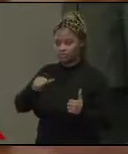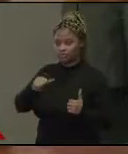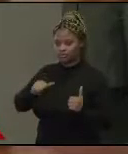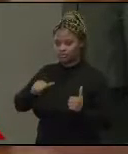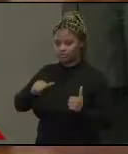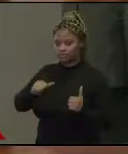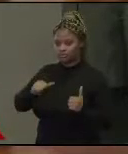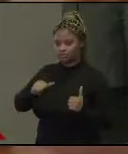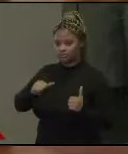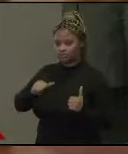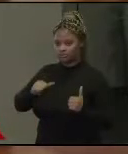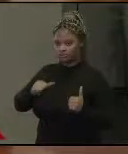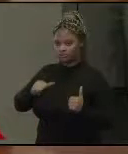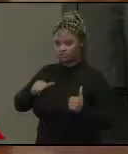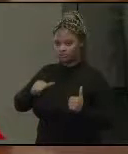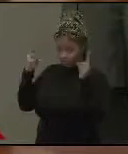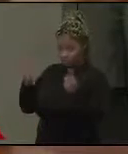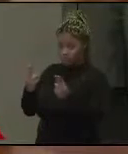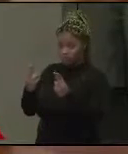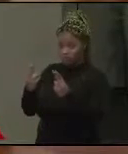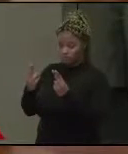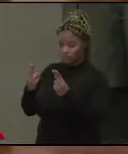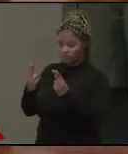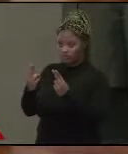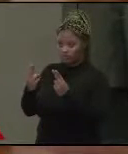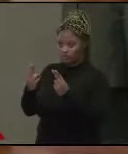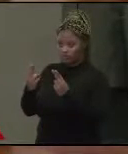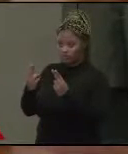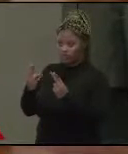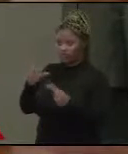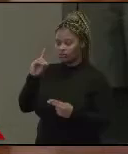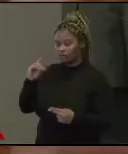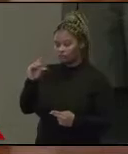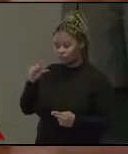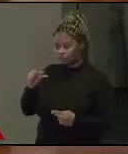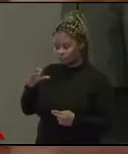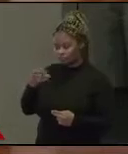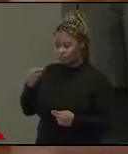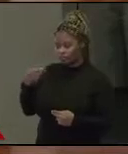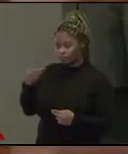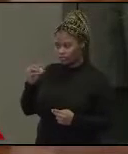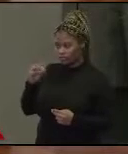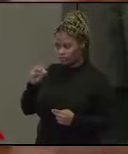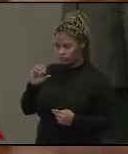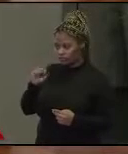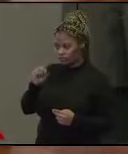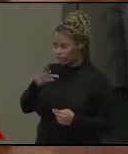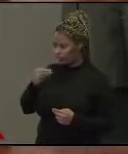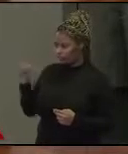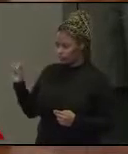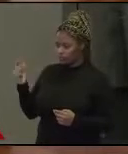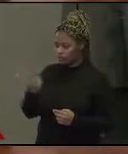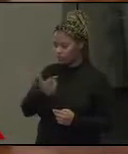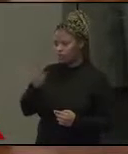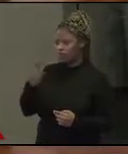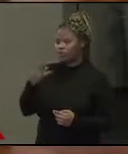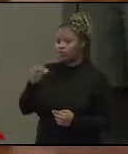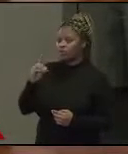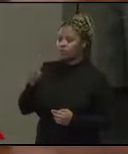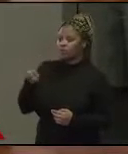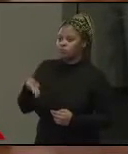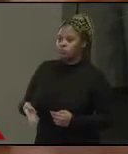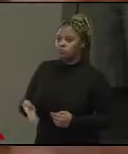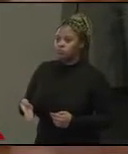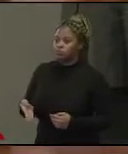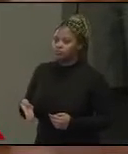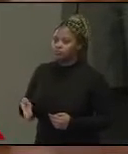of the Nelson Mandela University, the DG, HOD, and all HODs present, and